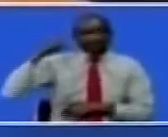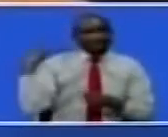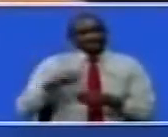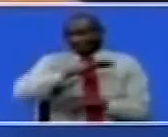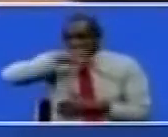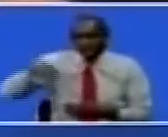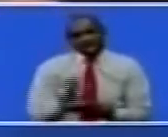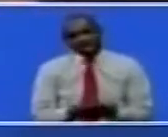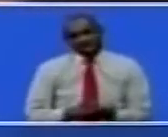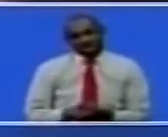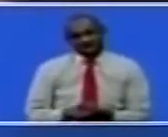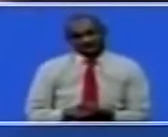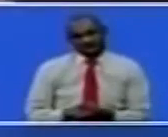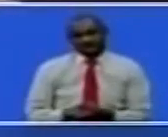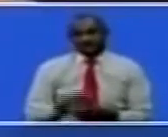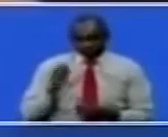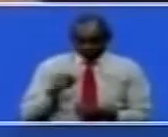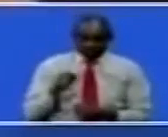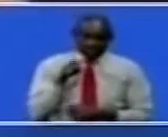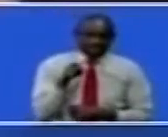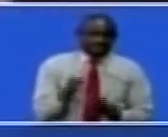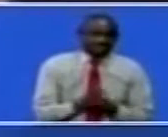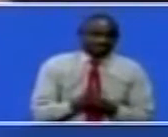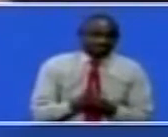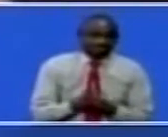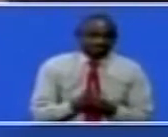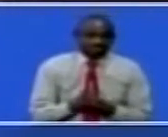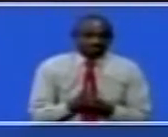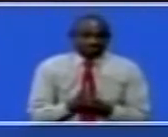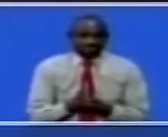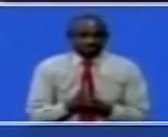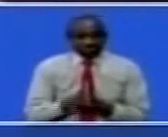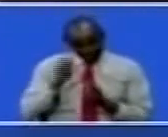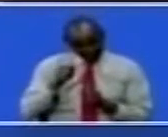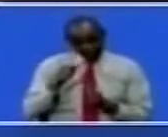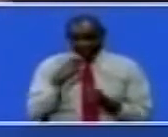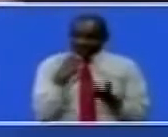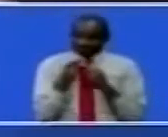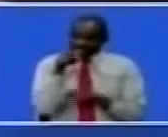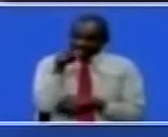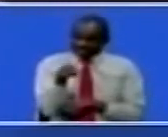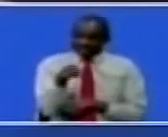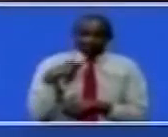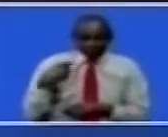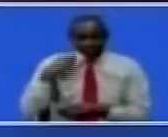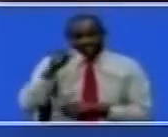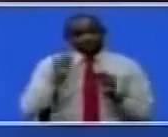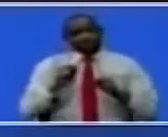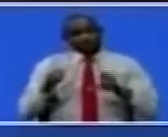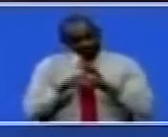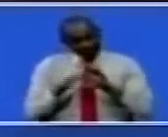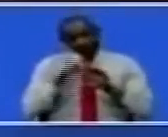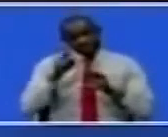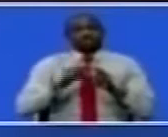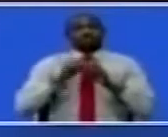tale finish, an absolute dream come true this last 24 hours. I never expected this. I was just happy to be a part of this World Cup